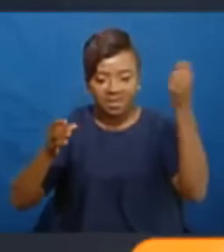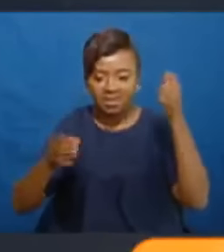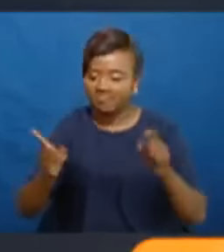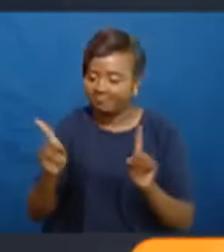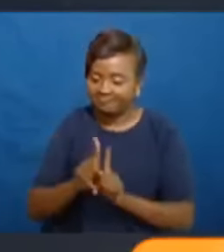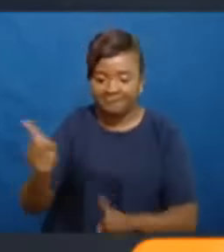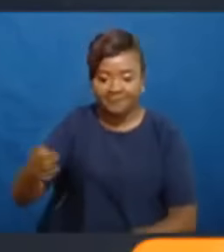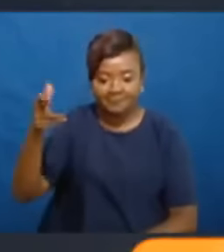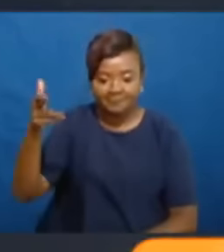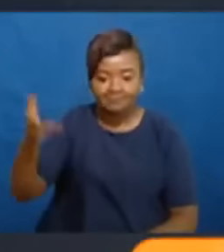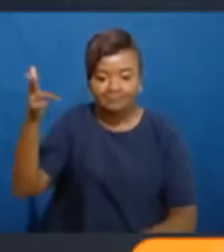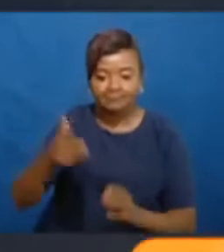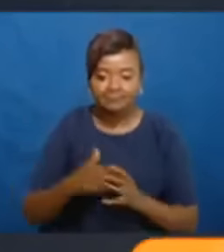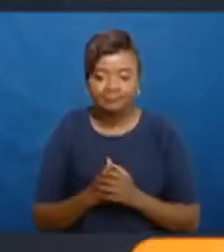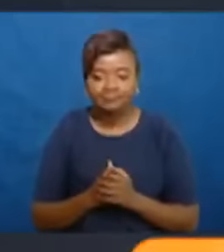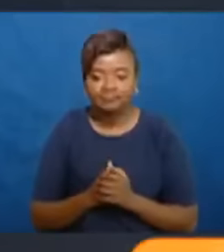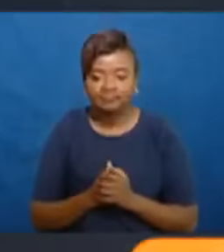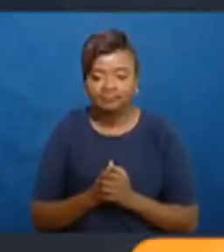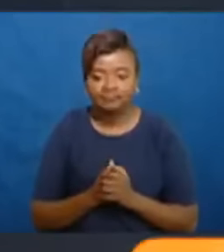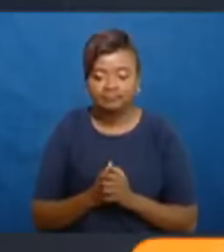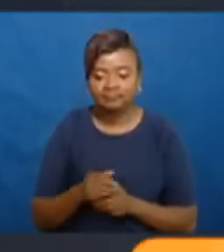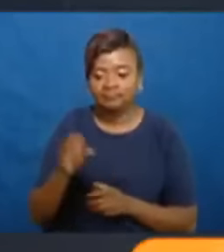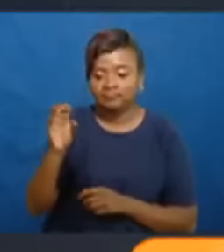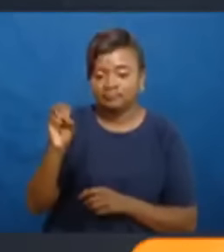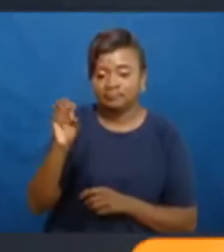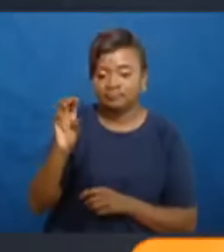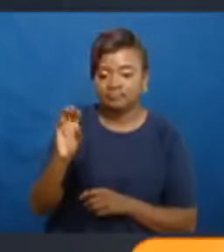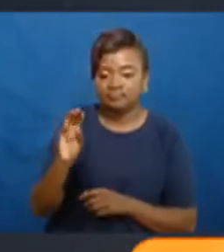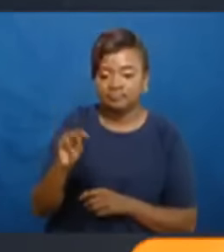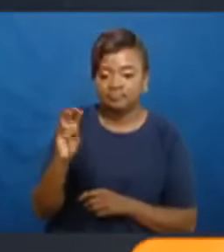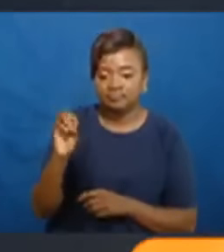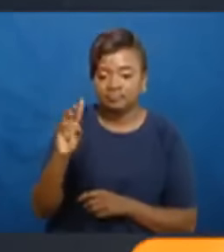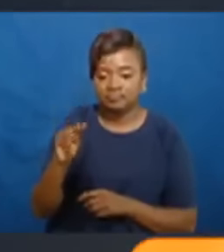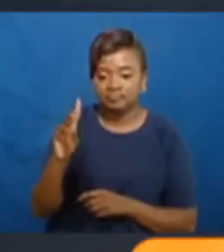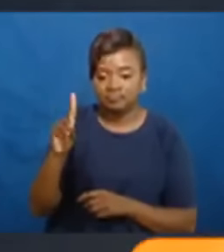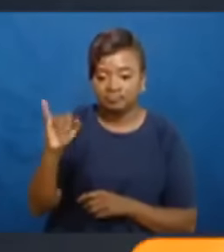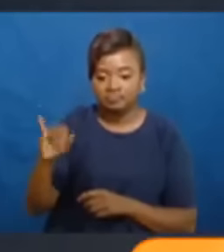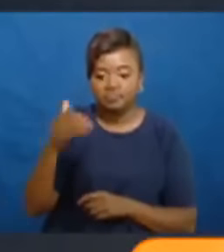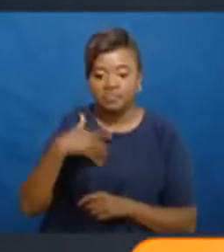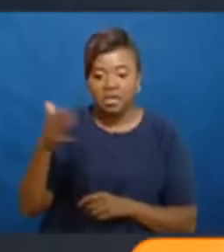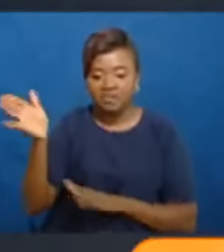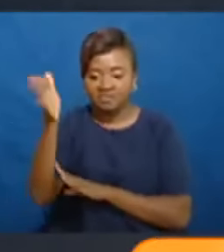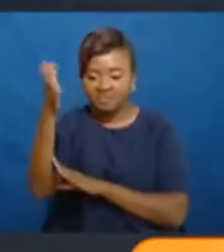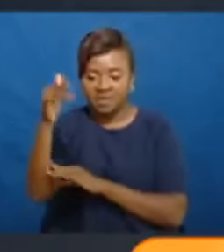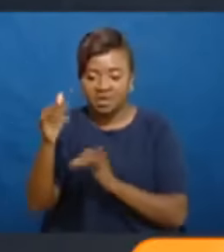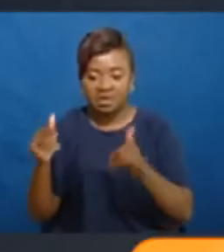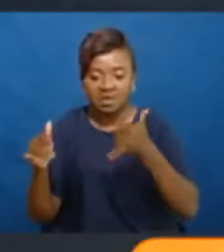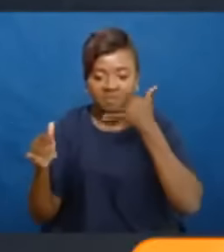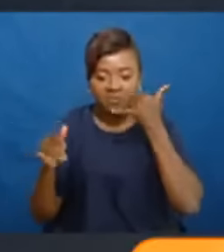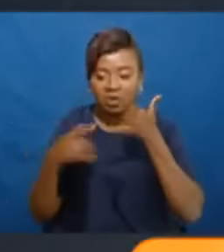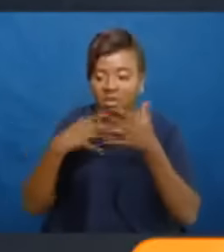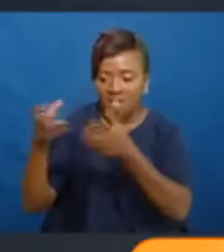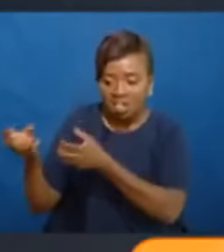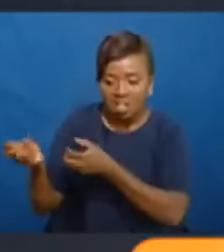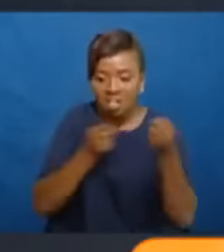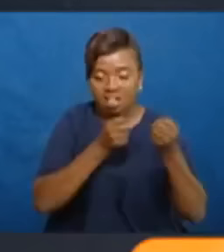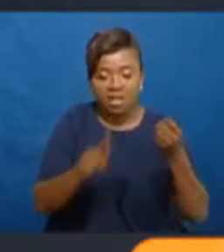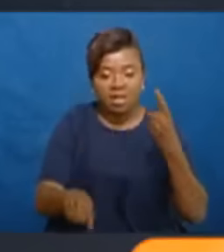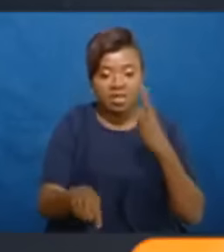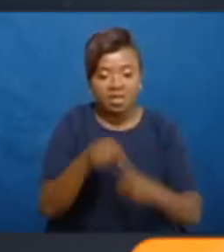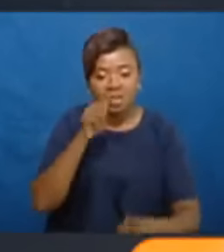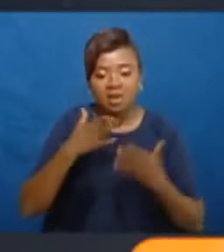dead. Denzel Omondi had a flag and a mobile phone. He was abducted, killed,